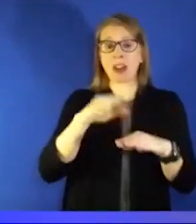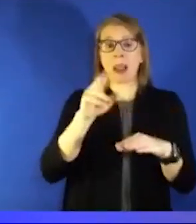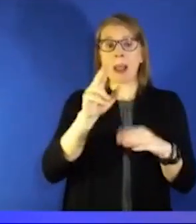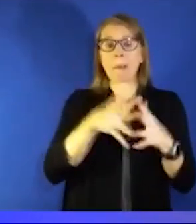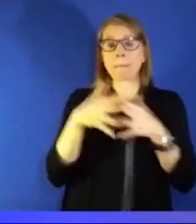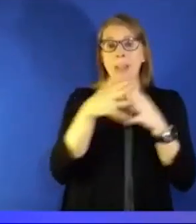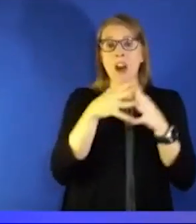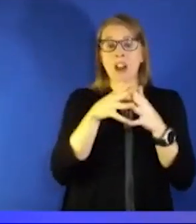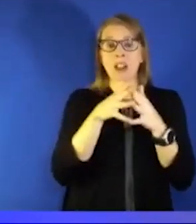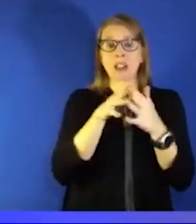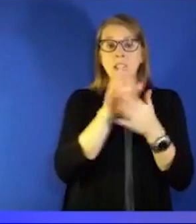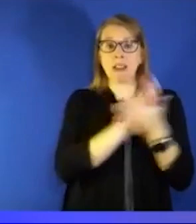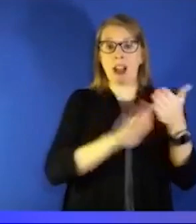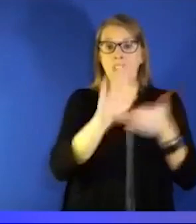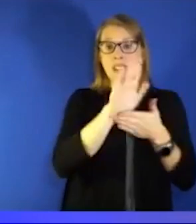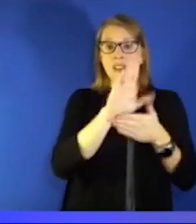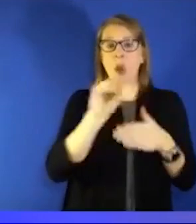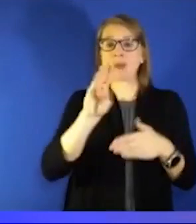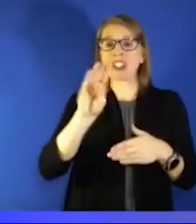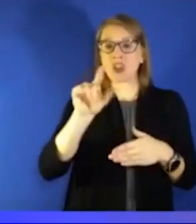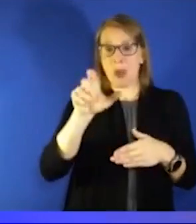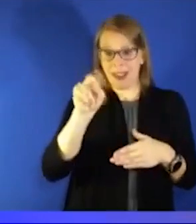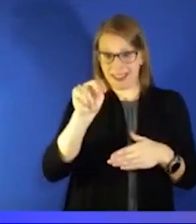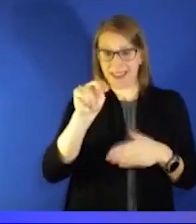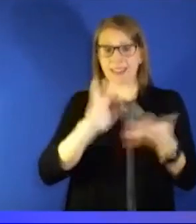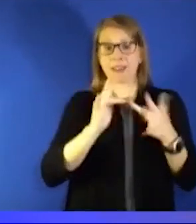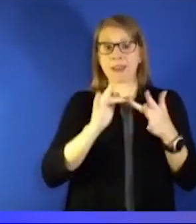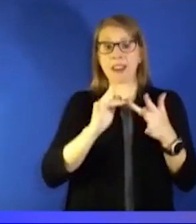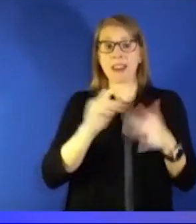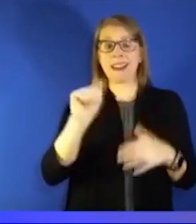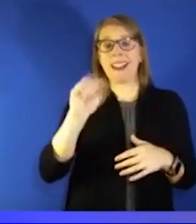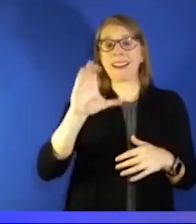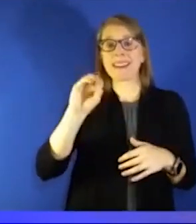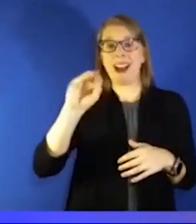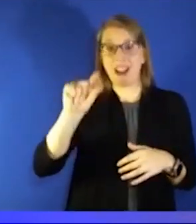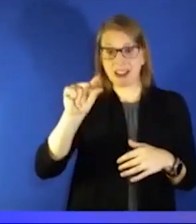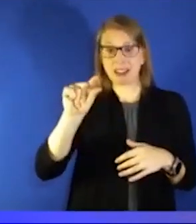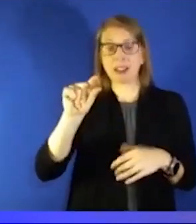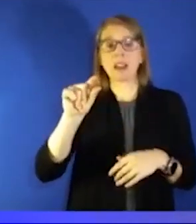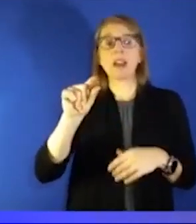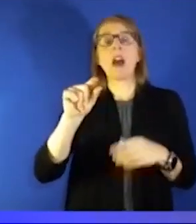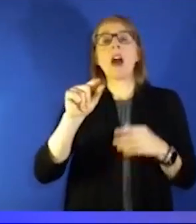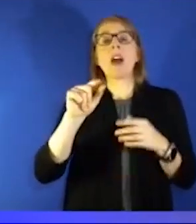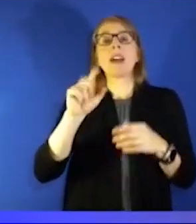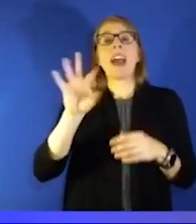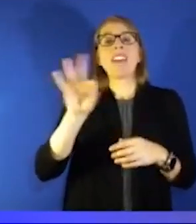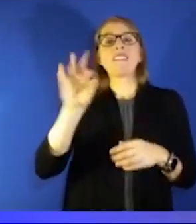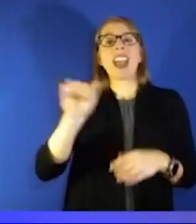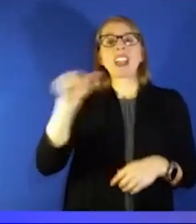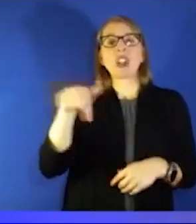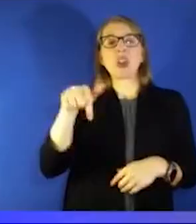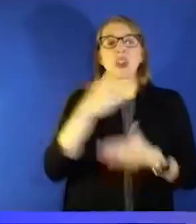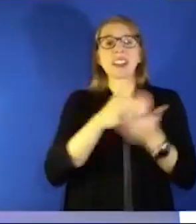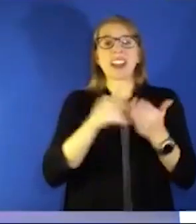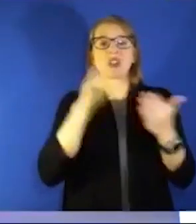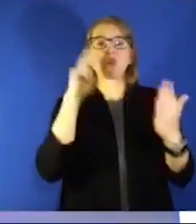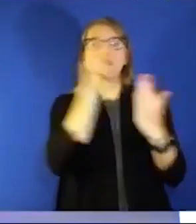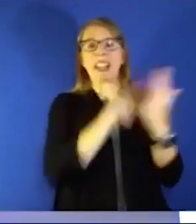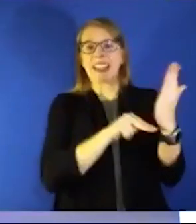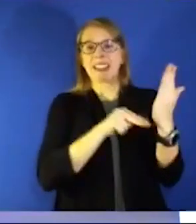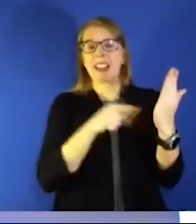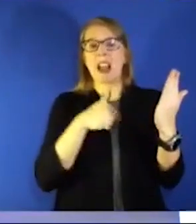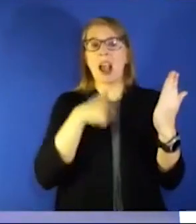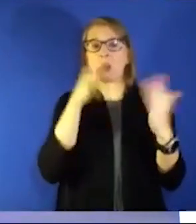and Gynecologists website, ACOG. There's a frequently asked questions section that I would refer you to. Okay, I promise, last